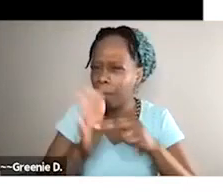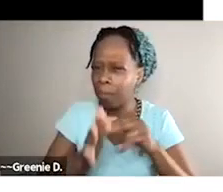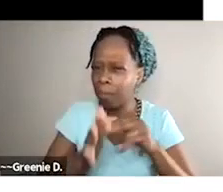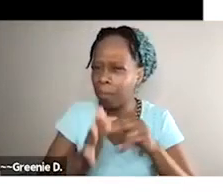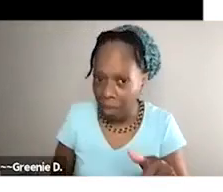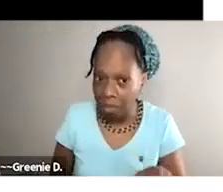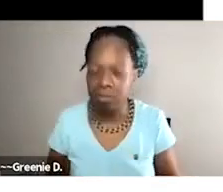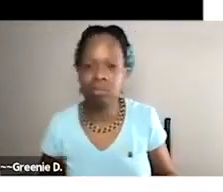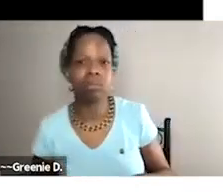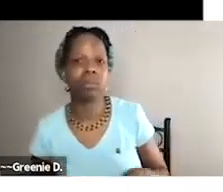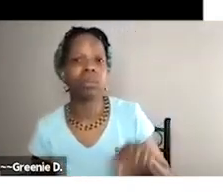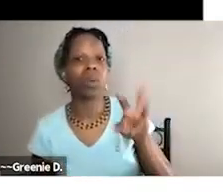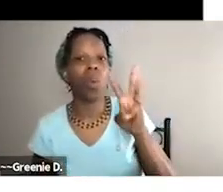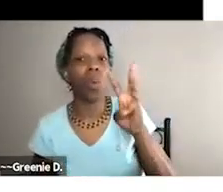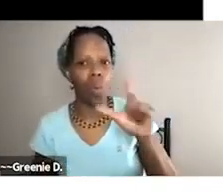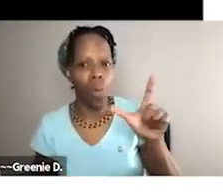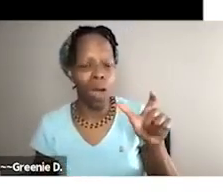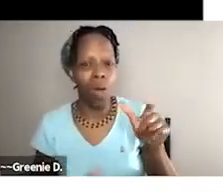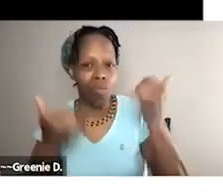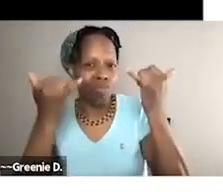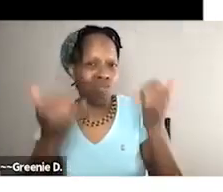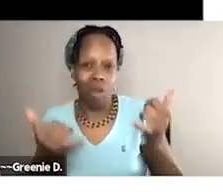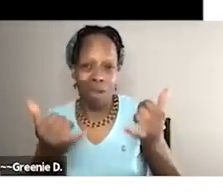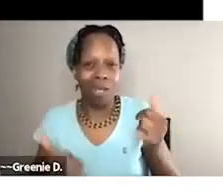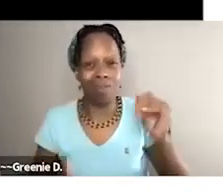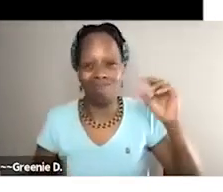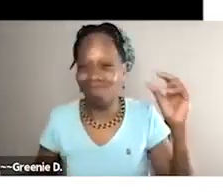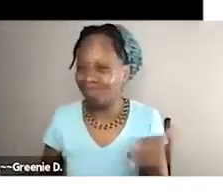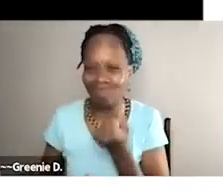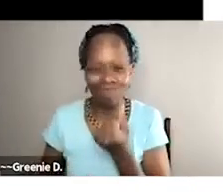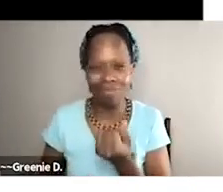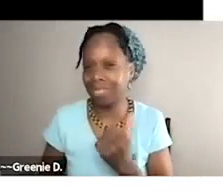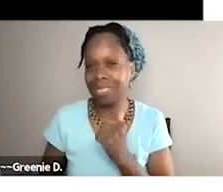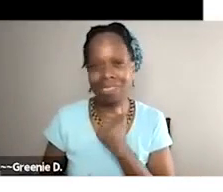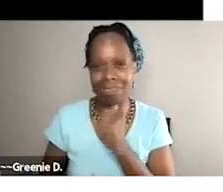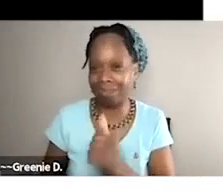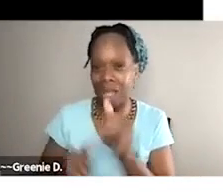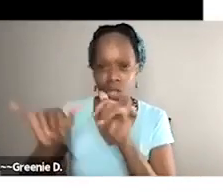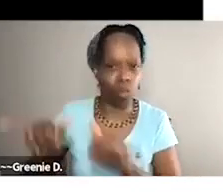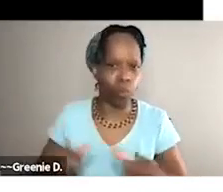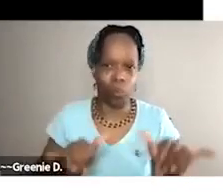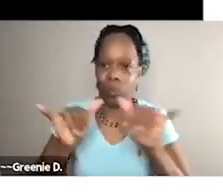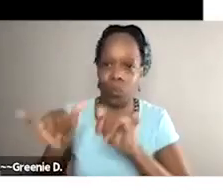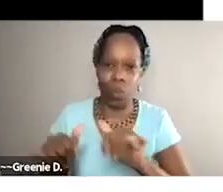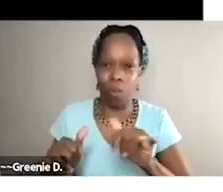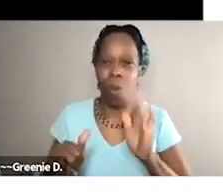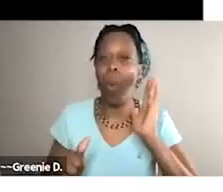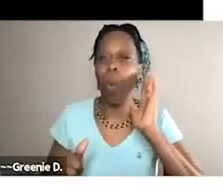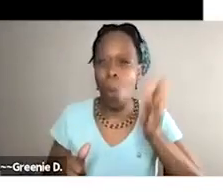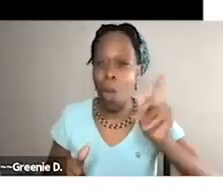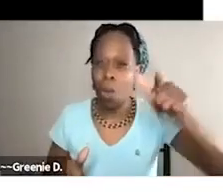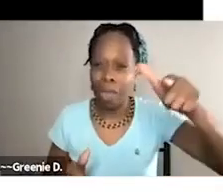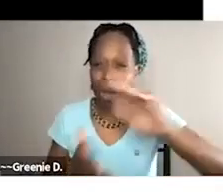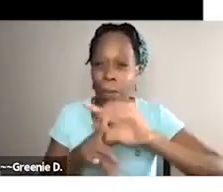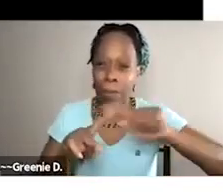barriers is unfortunately at this stage in the game going to be an exception rather than the rule. You know, the potential for that to change comes from prioritisation